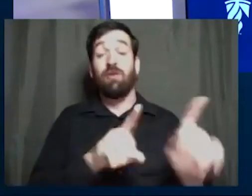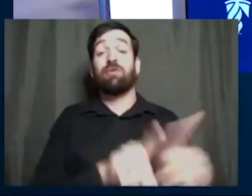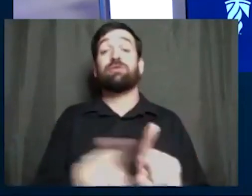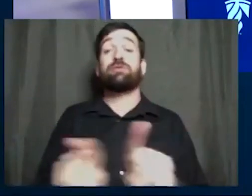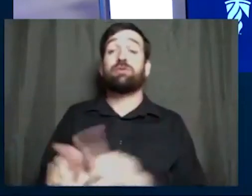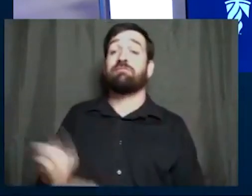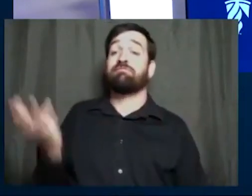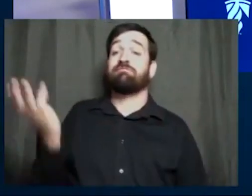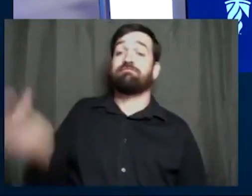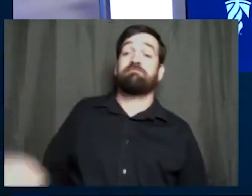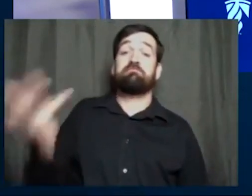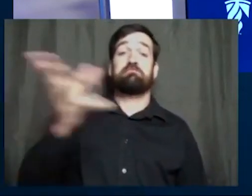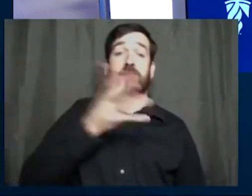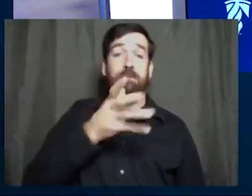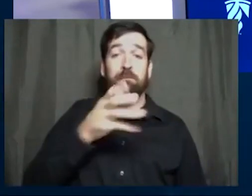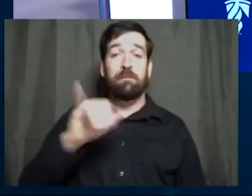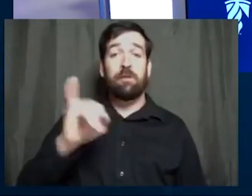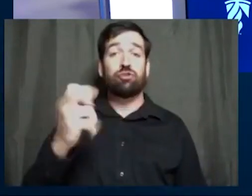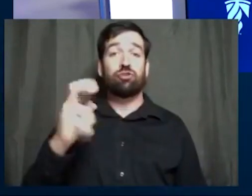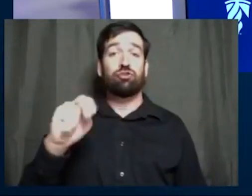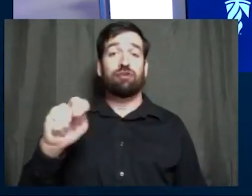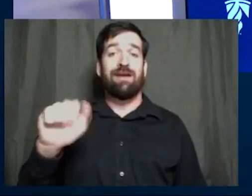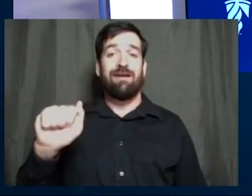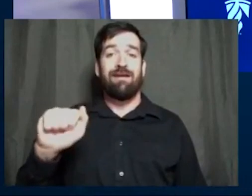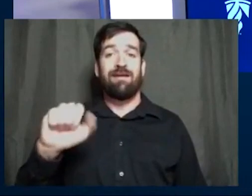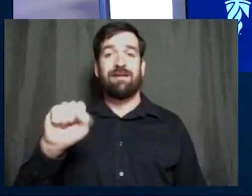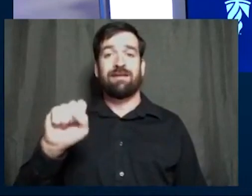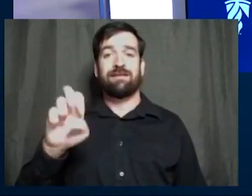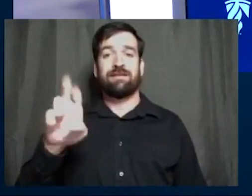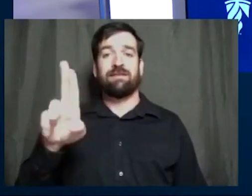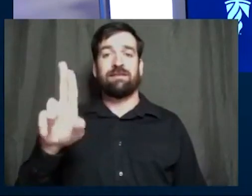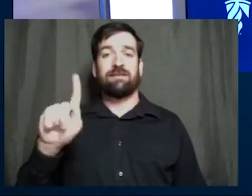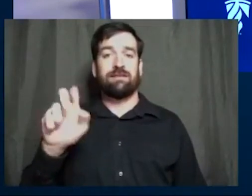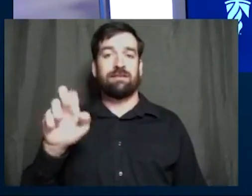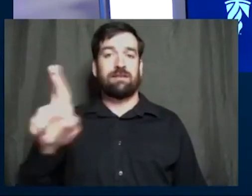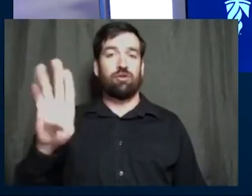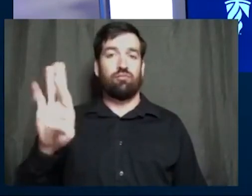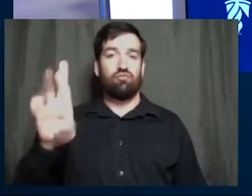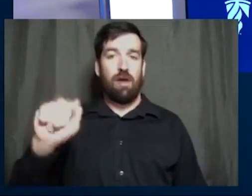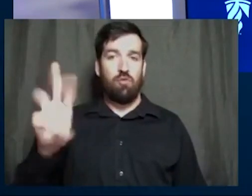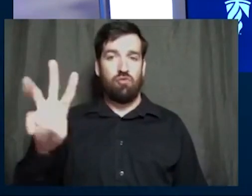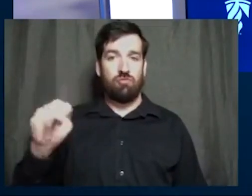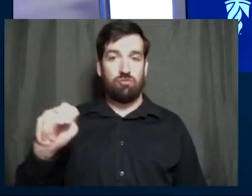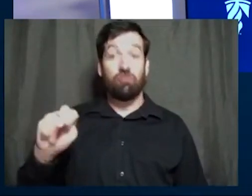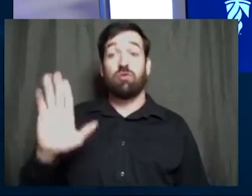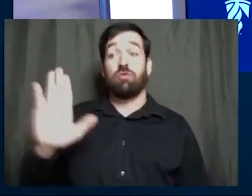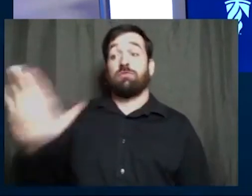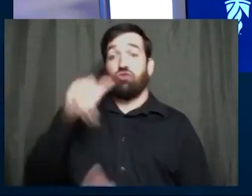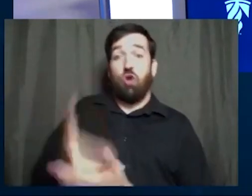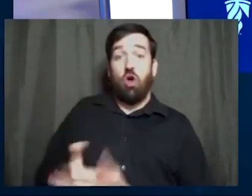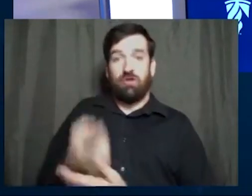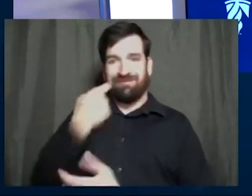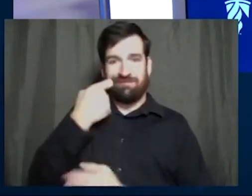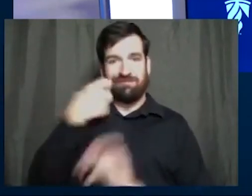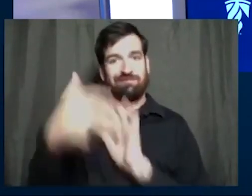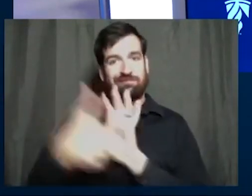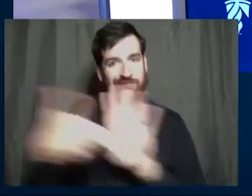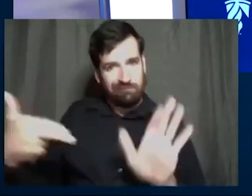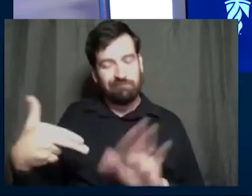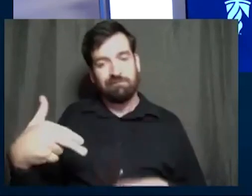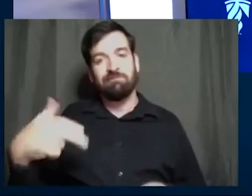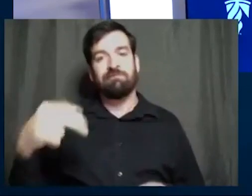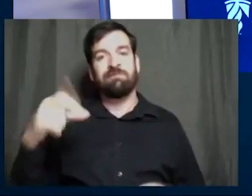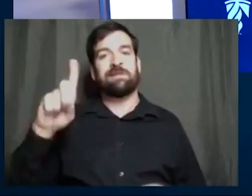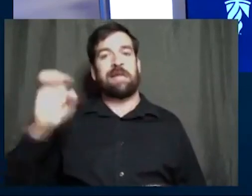mom. This is Jenna Sutter Brown. Her daughter was recently diagnosed with COVID and is on the mend this morning. We've seen her kind of jumping